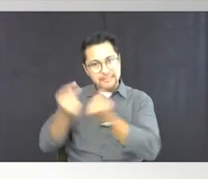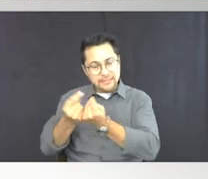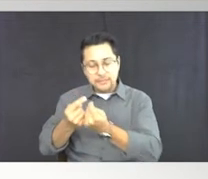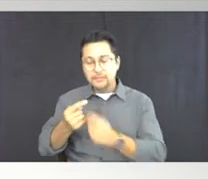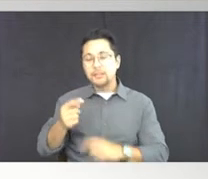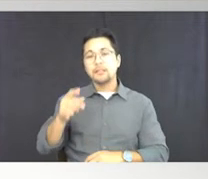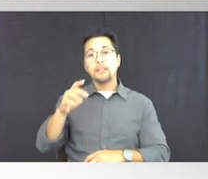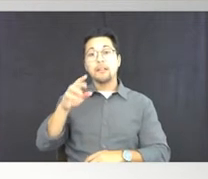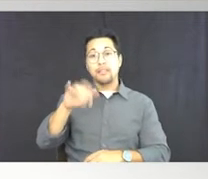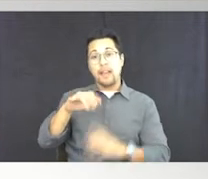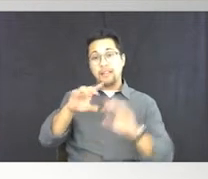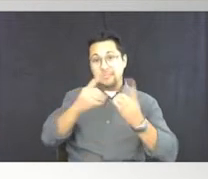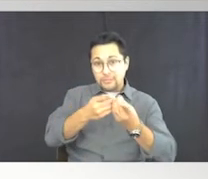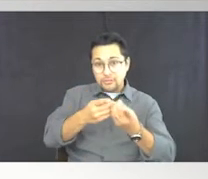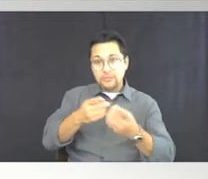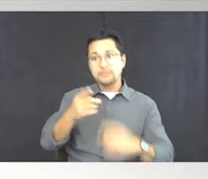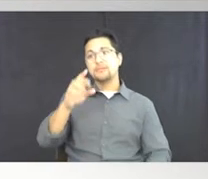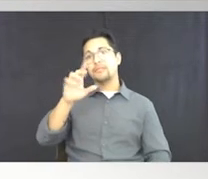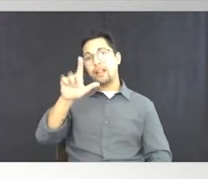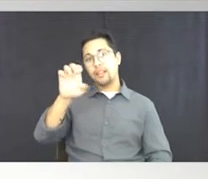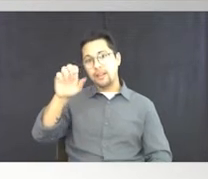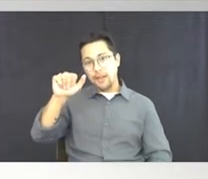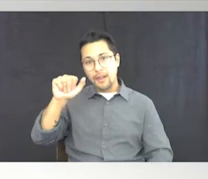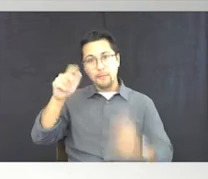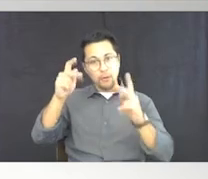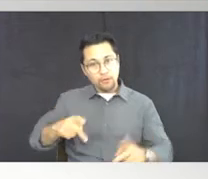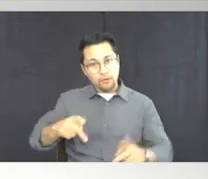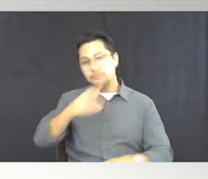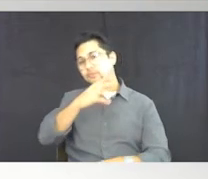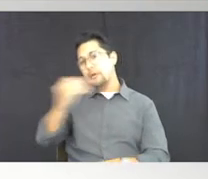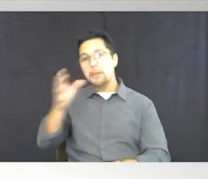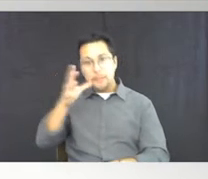the district, the LEA person, and the parent,